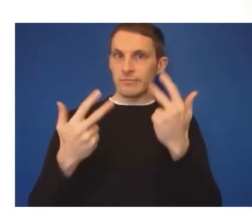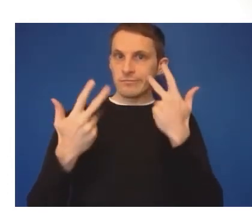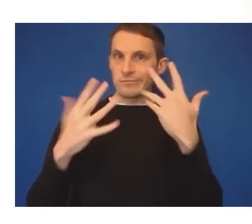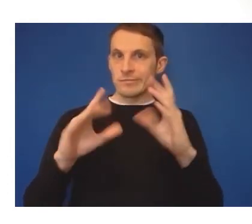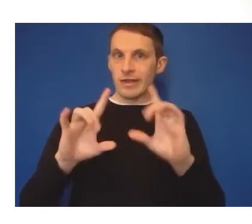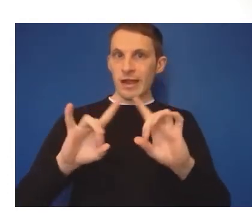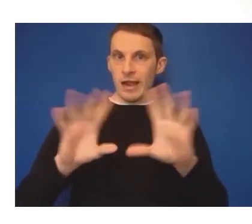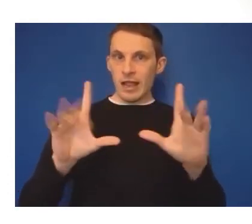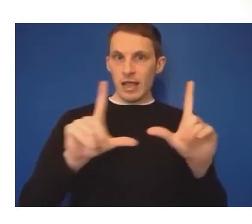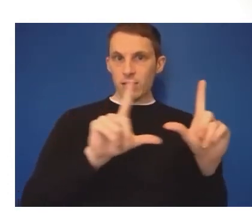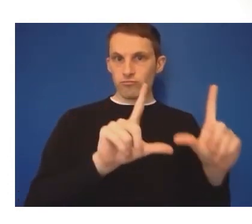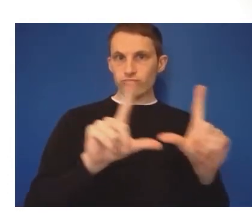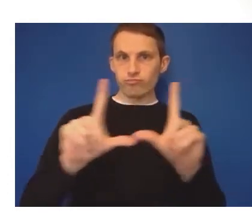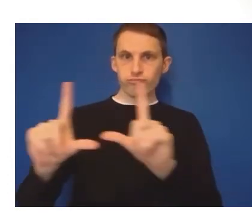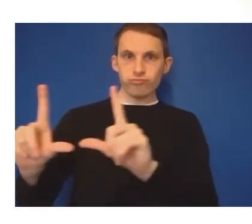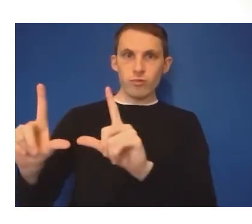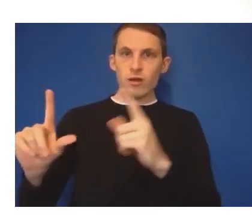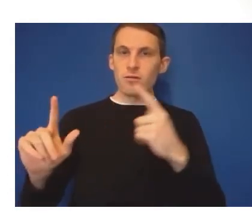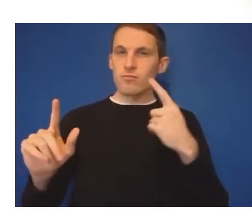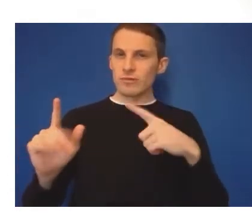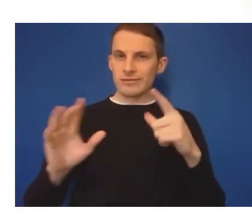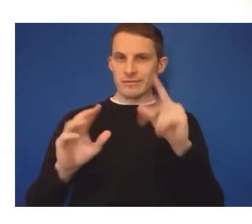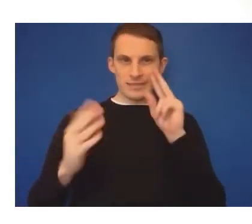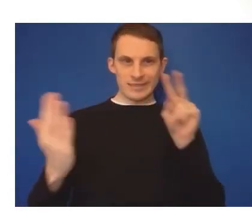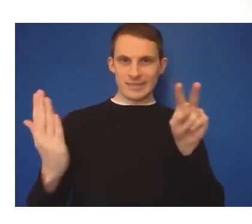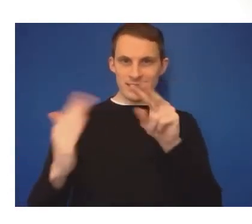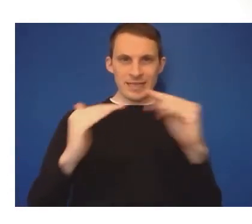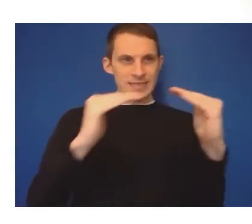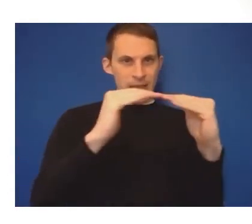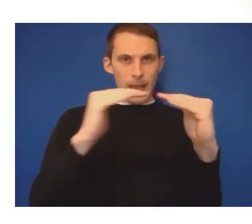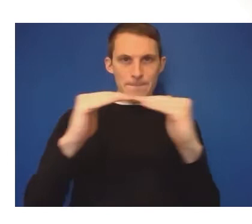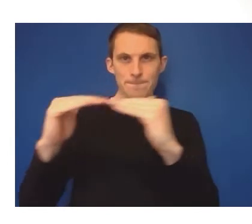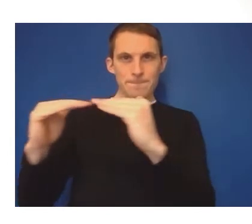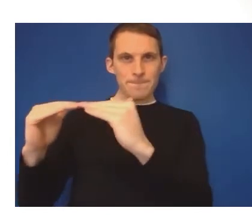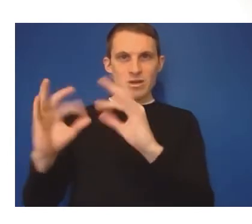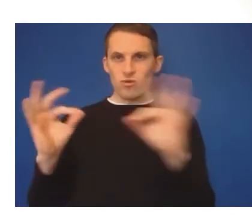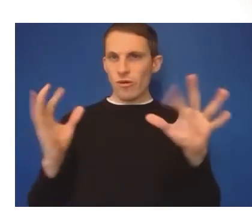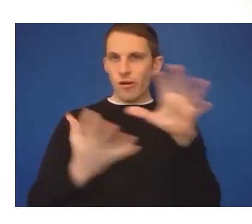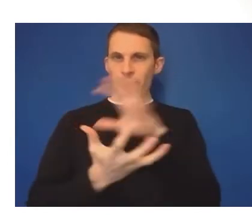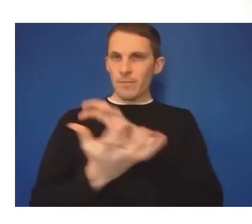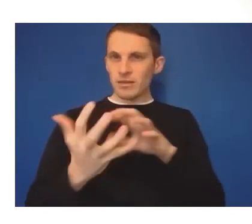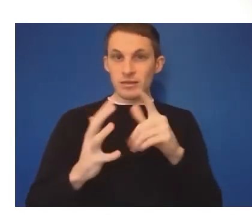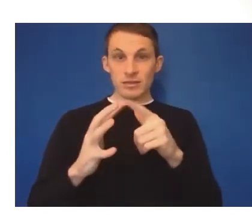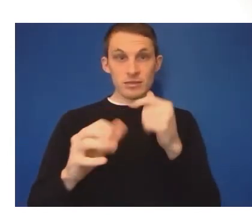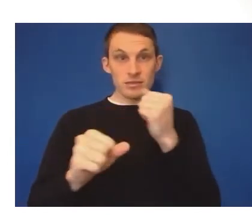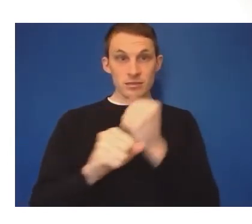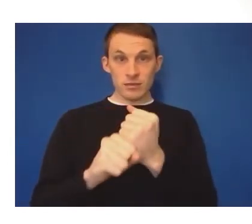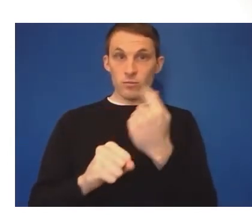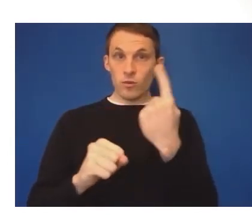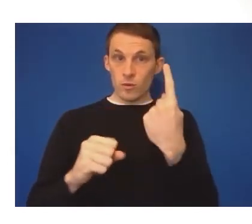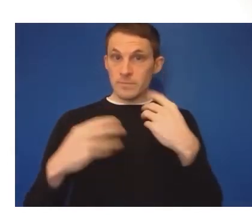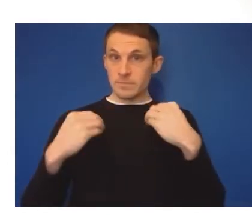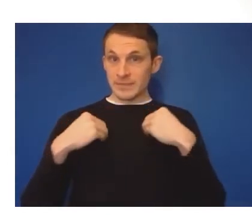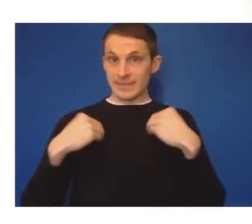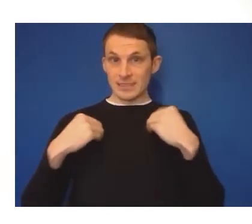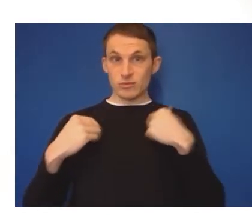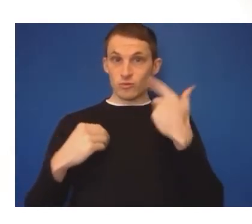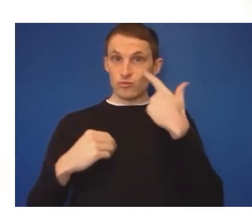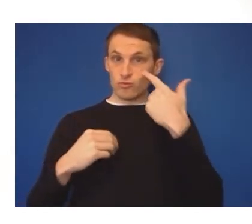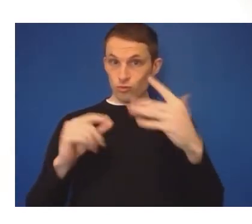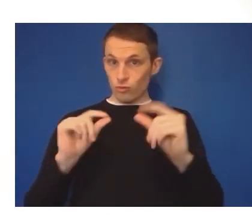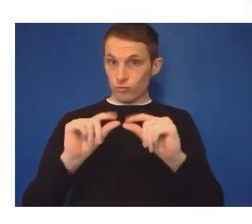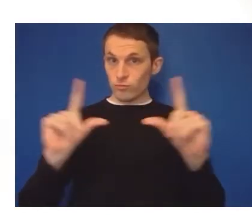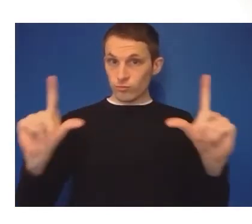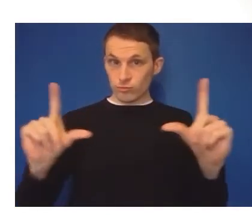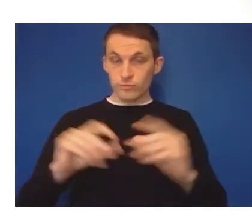such complicated offerings, essentially. So, for example, I've got a screenshot here from one of these smaller suppliers